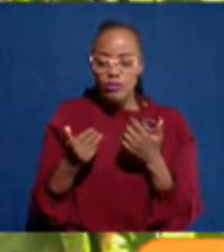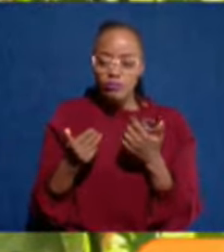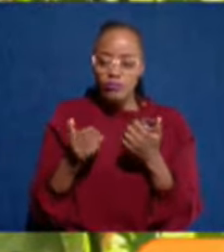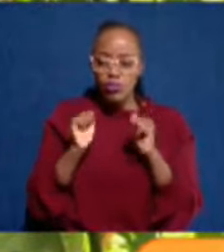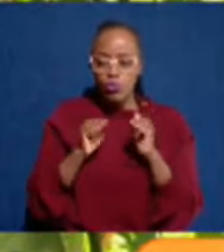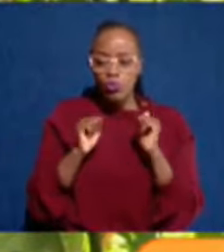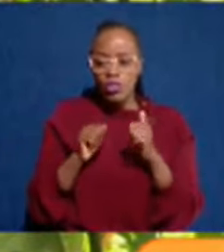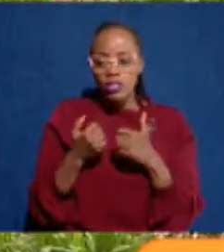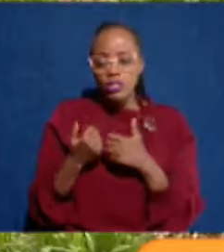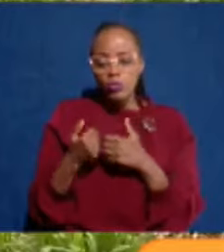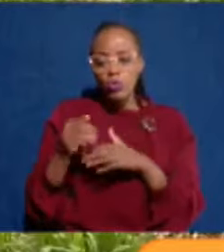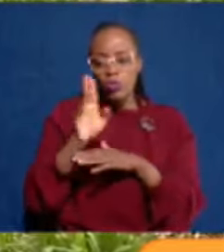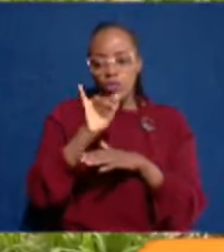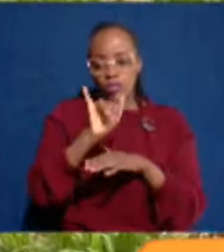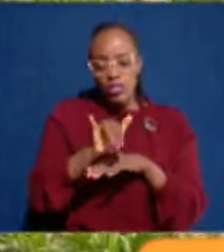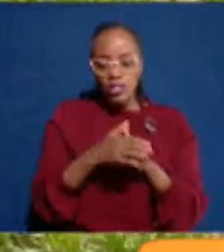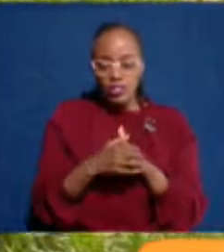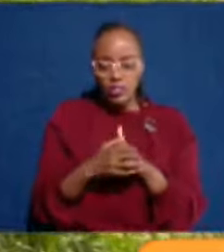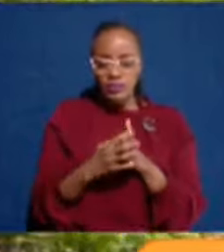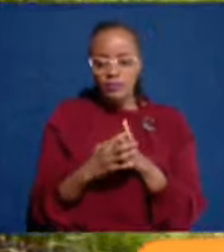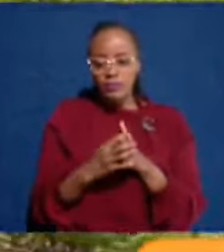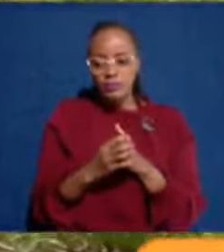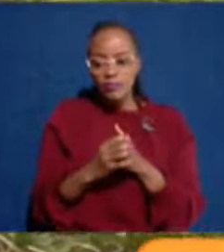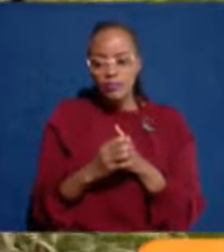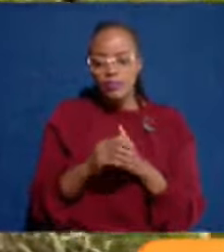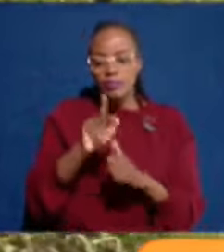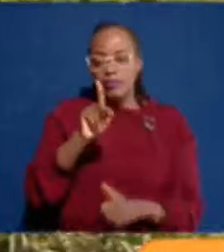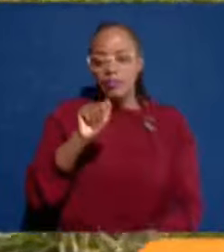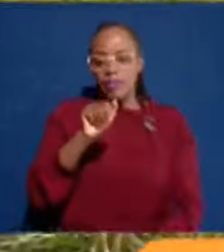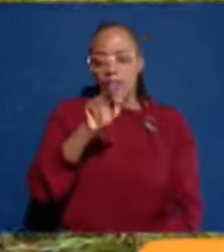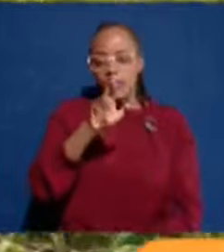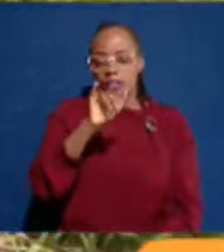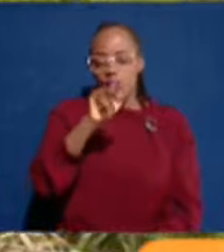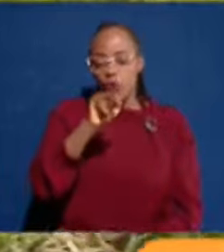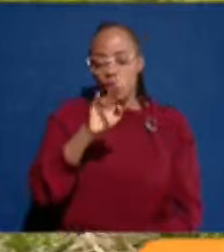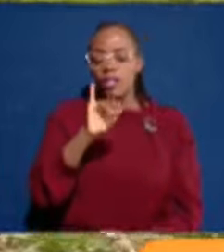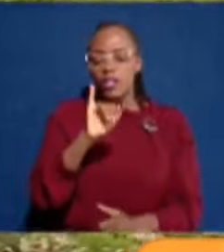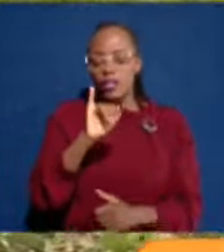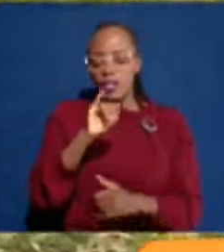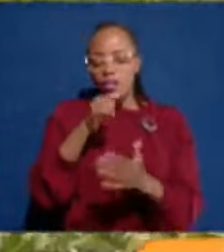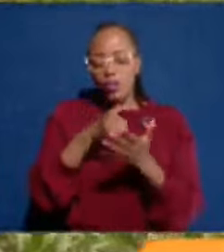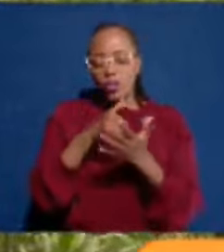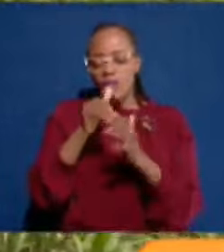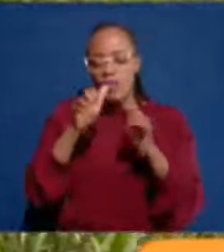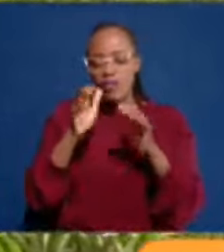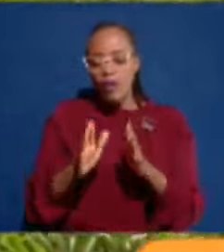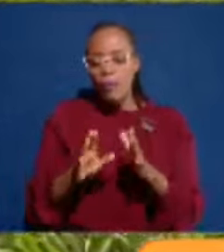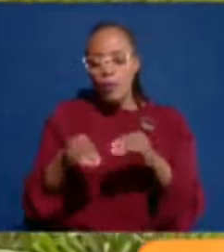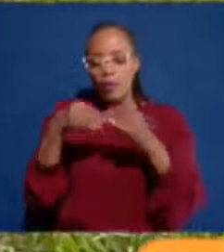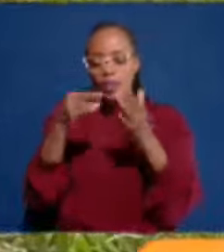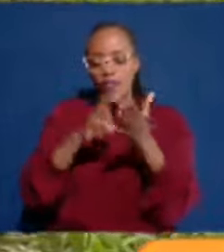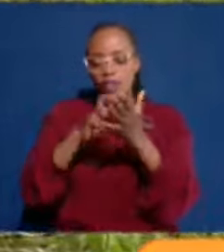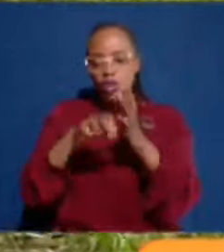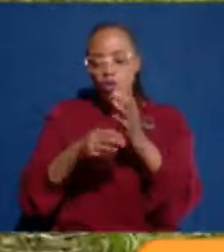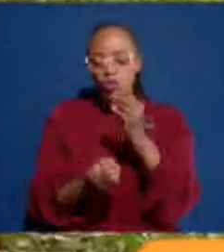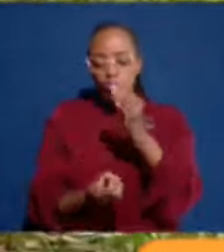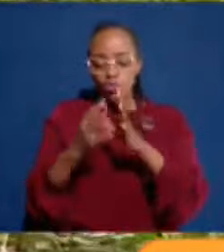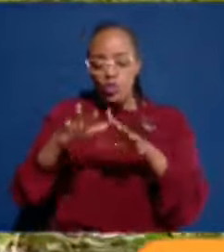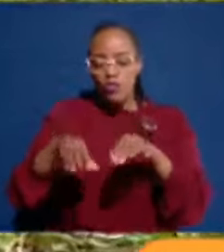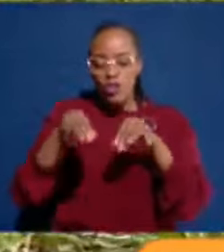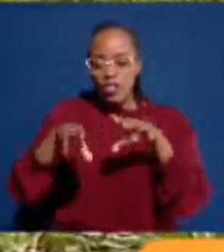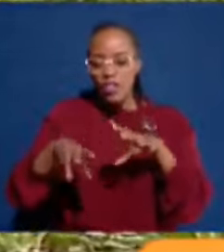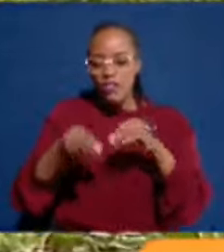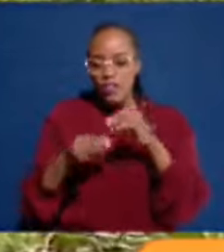at least take me somewhere. Kariuki is among the few farmers here contracted to grow the grass, which was